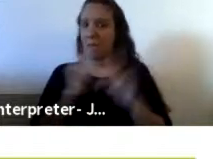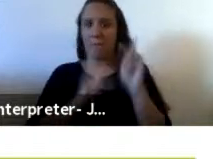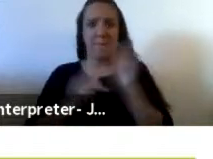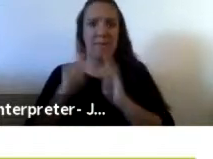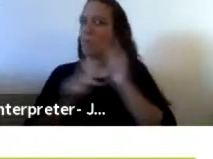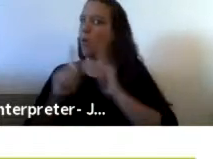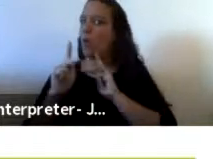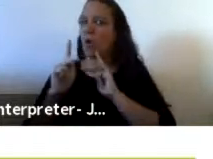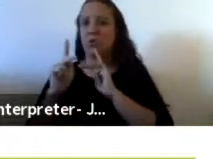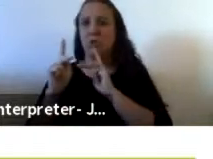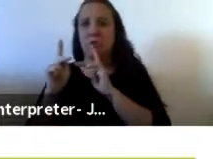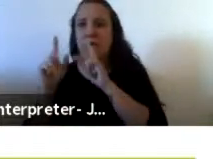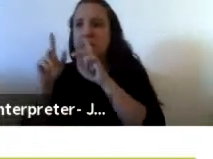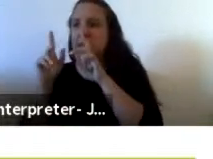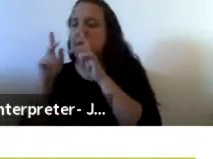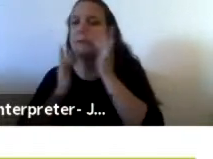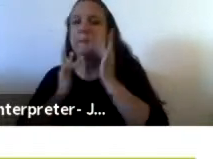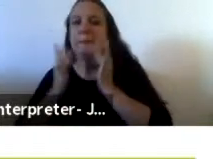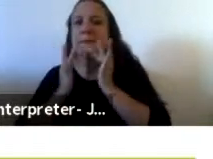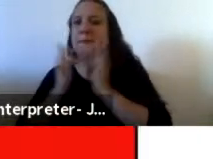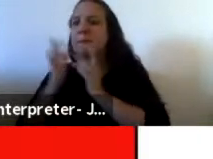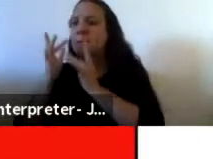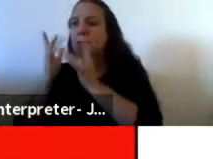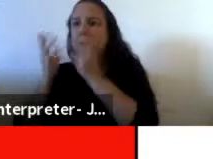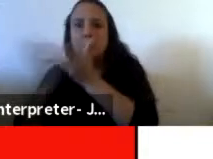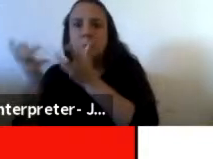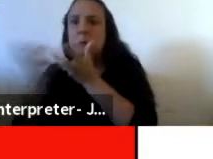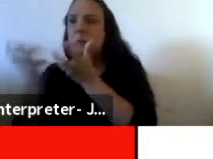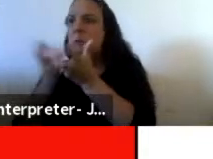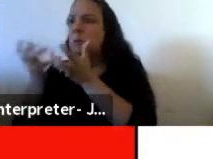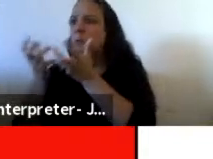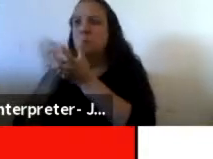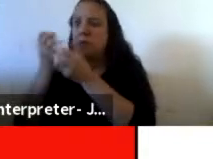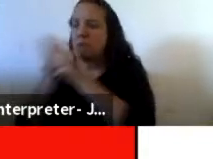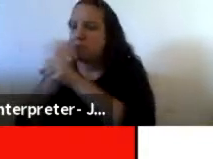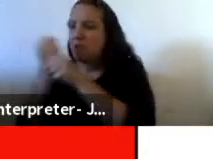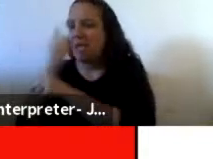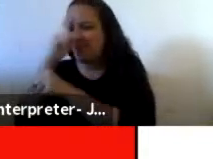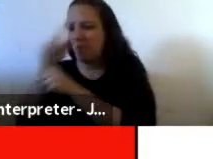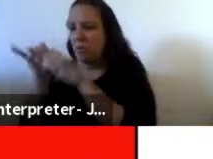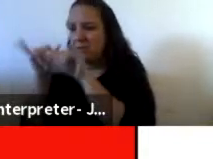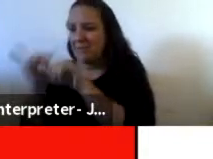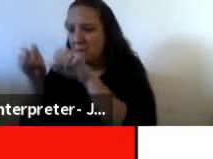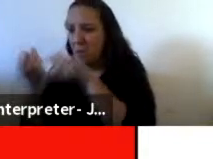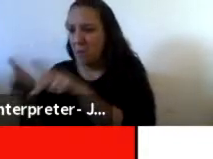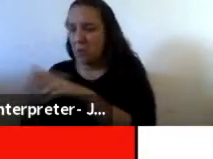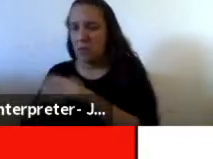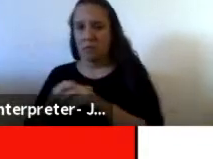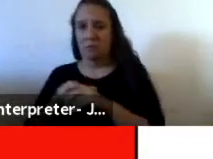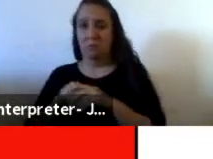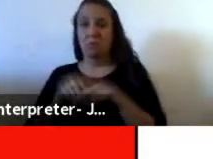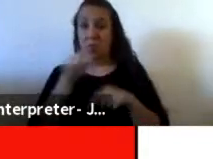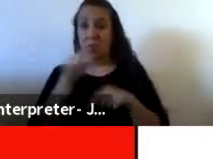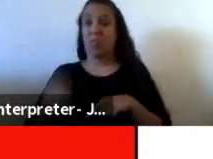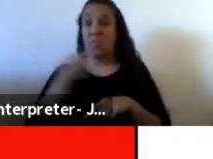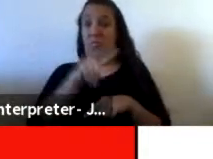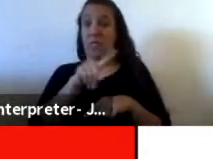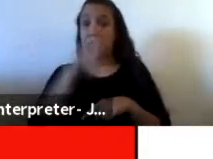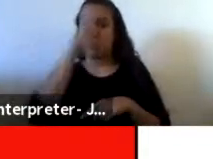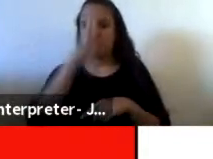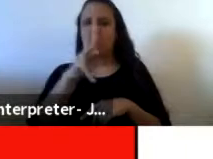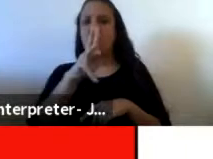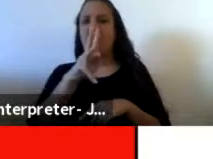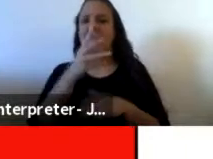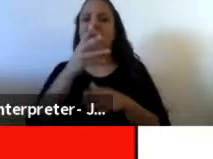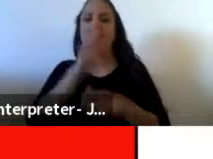same opportunity. So I wanted to actually highlight a couple of businesses that actually, they created their own opportunities. I'm not going to go into too